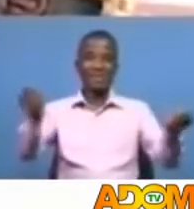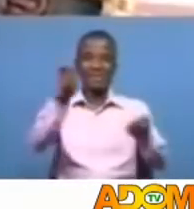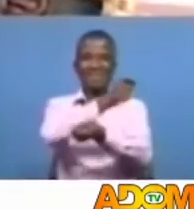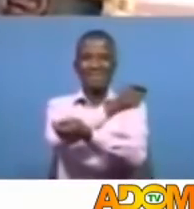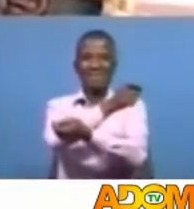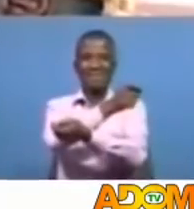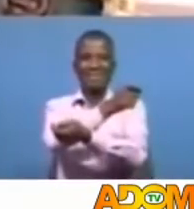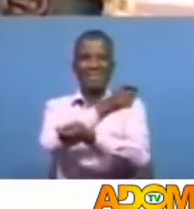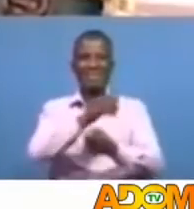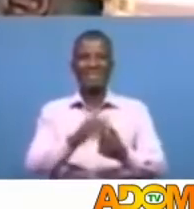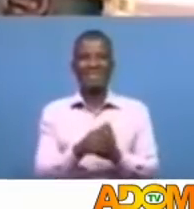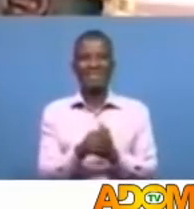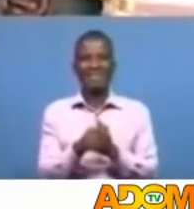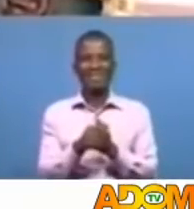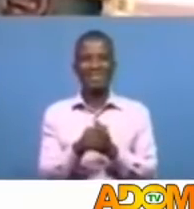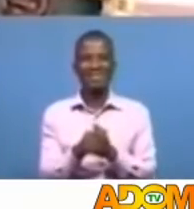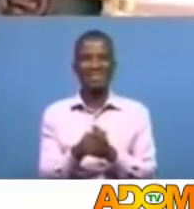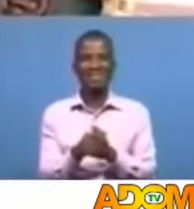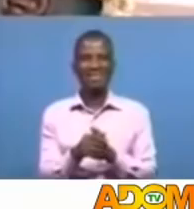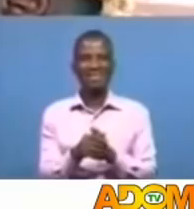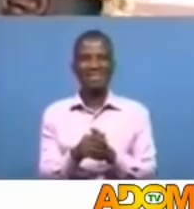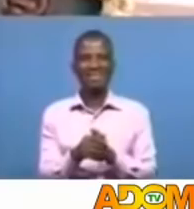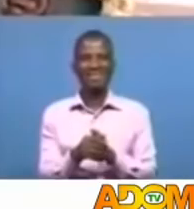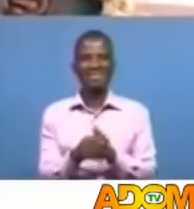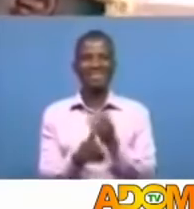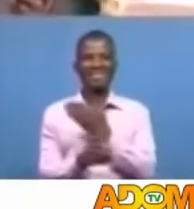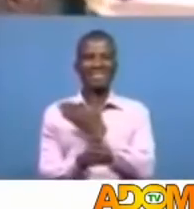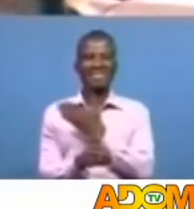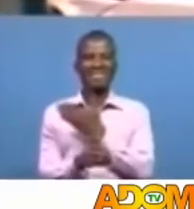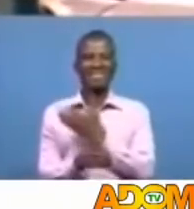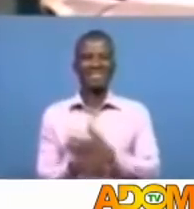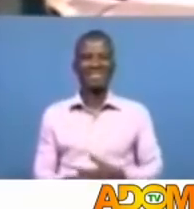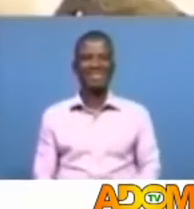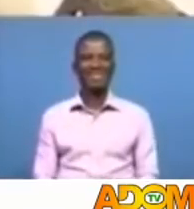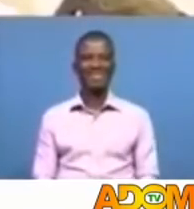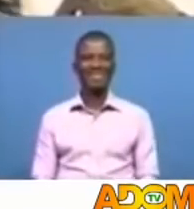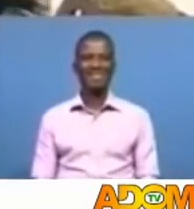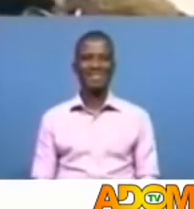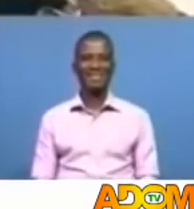And he got the review. Yes.